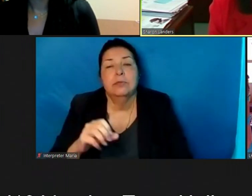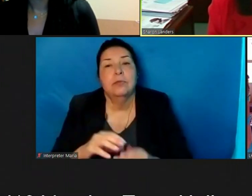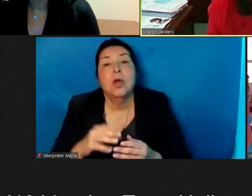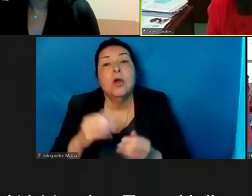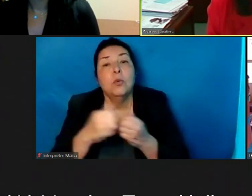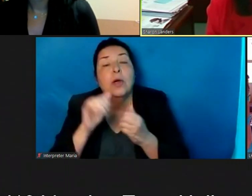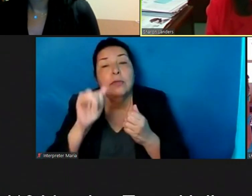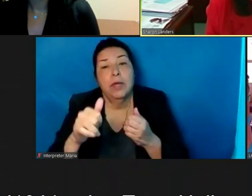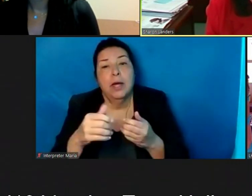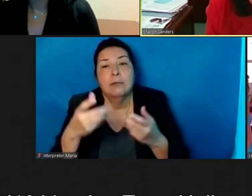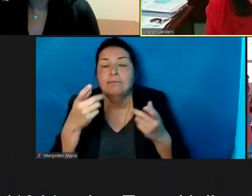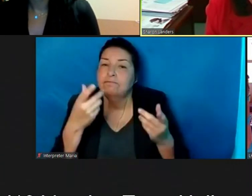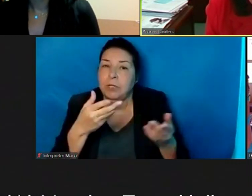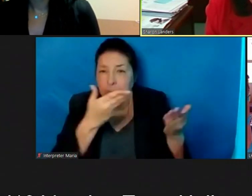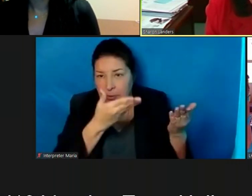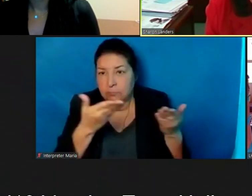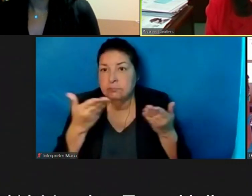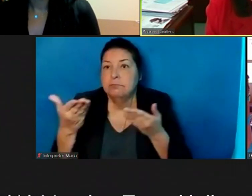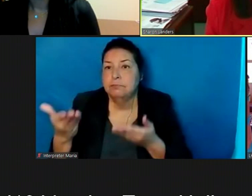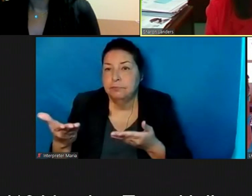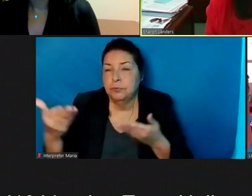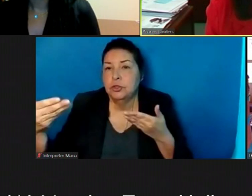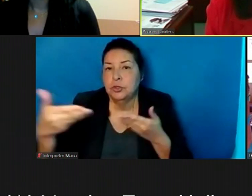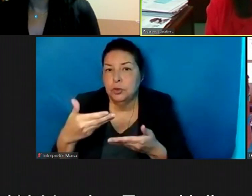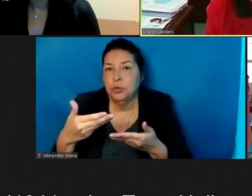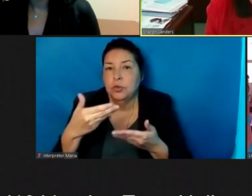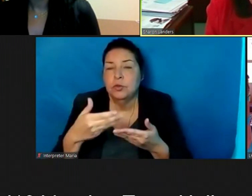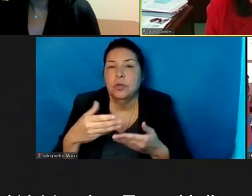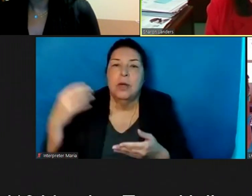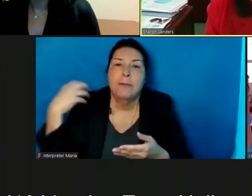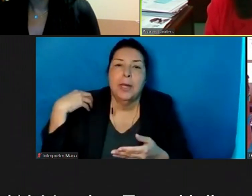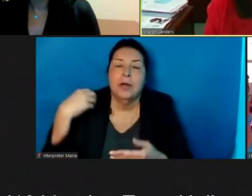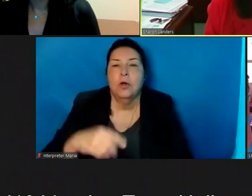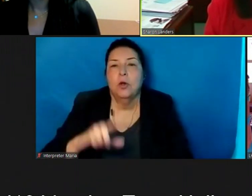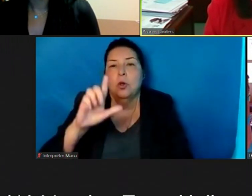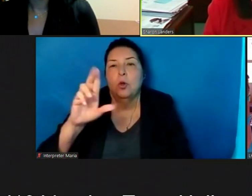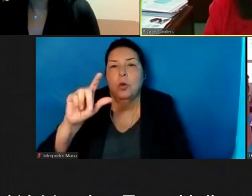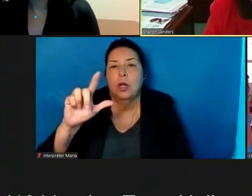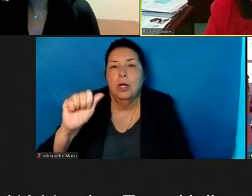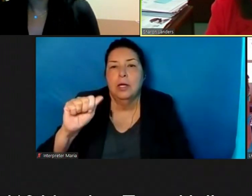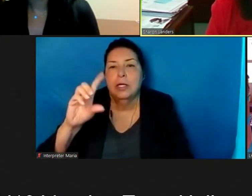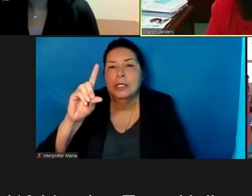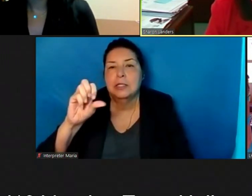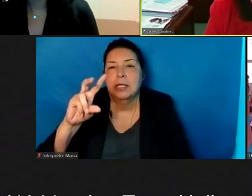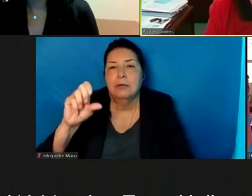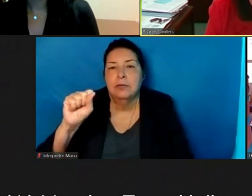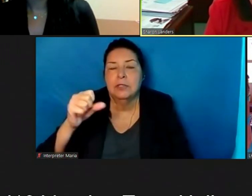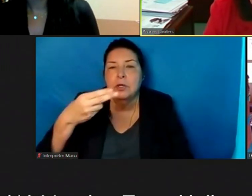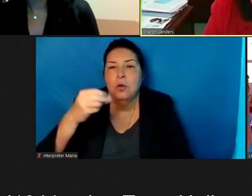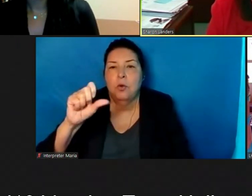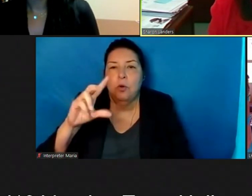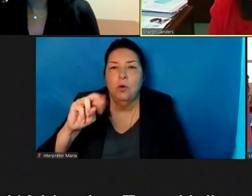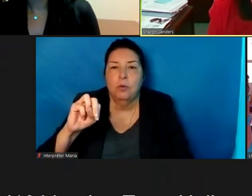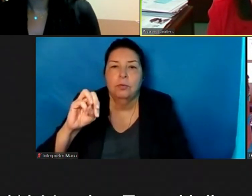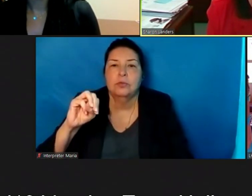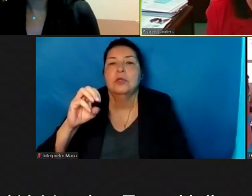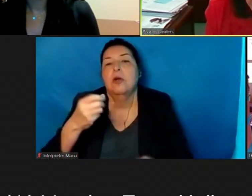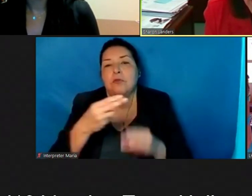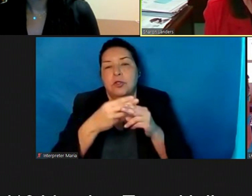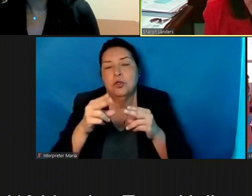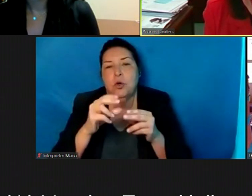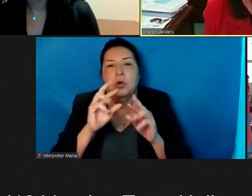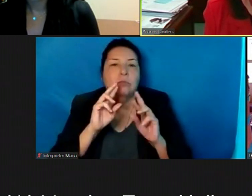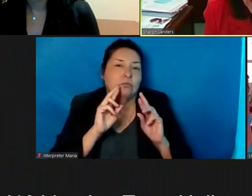going to immediately turn to Mayor Lula Davis Holmes to make some very brief remarks. I did want to say that Mayor